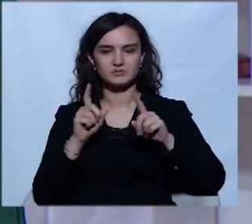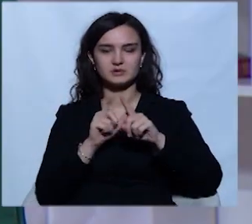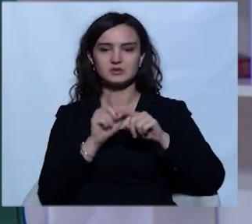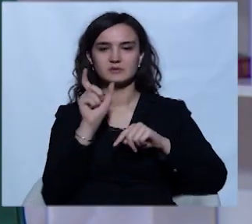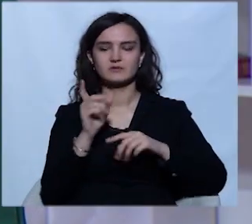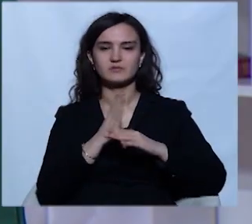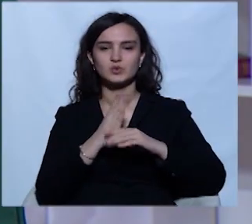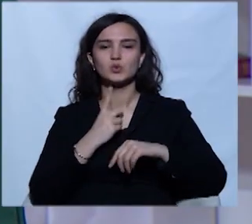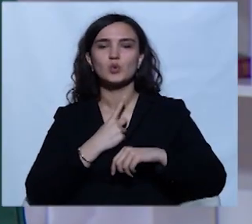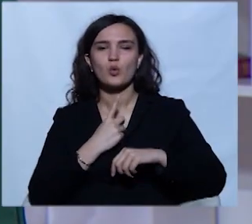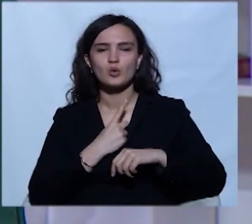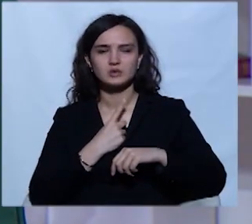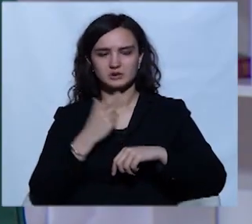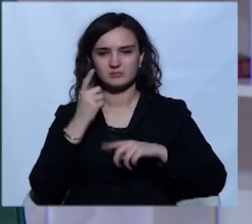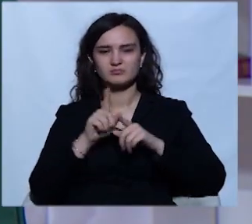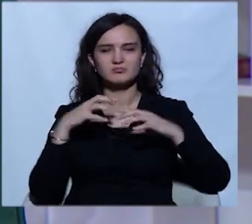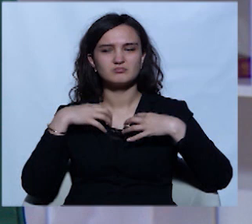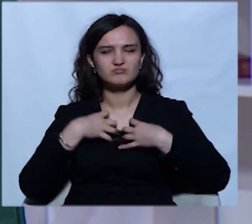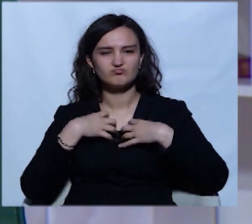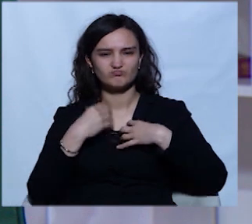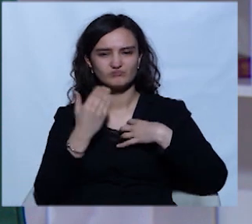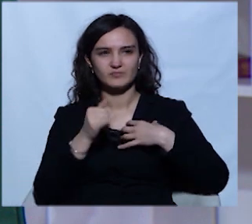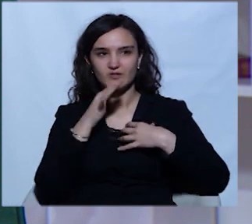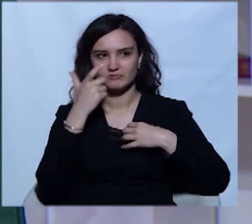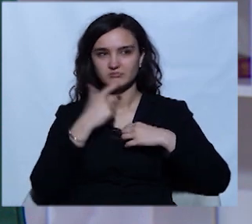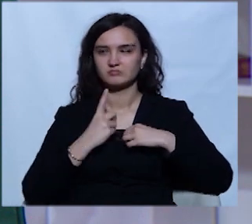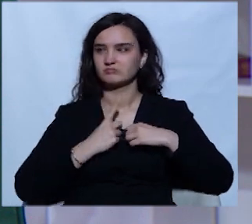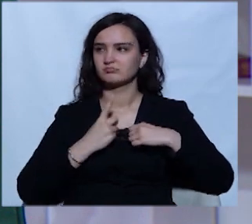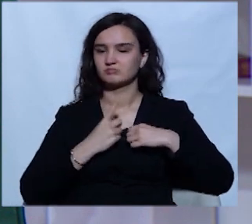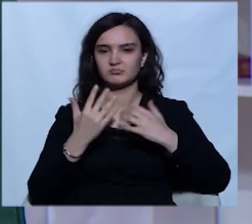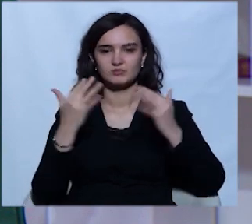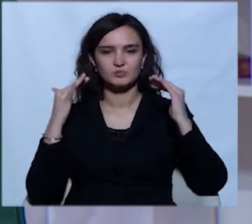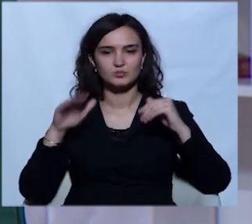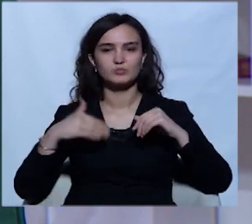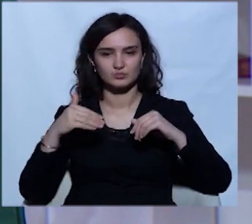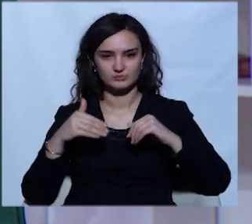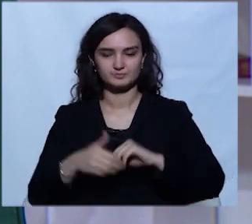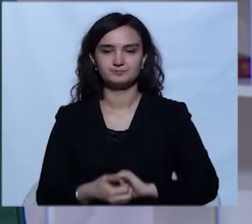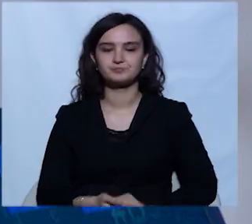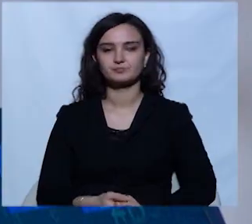have, which is the sad, negative feeling you get when you are by yourself.